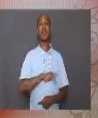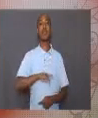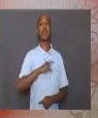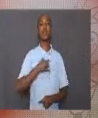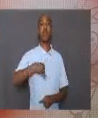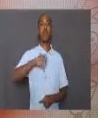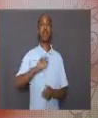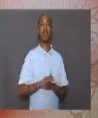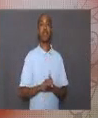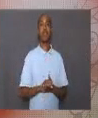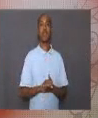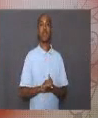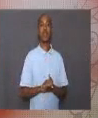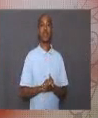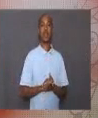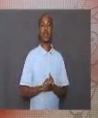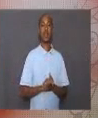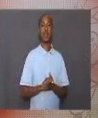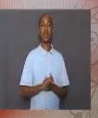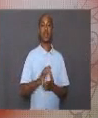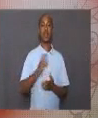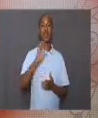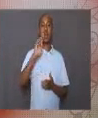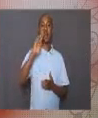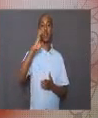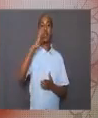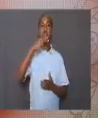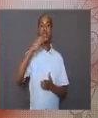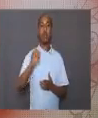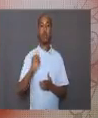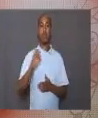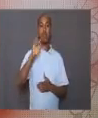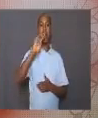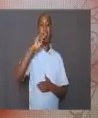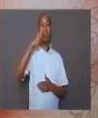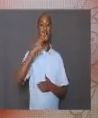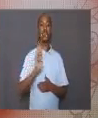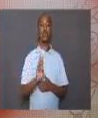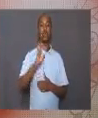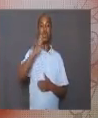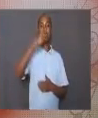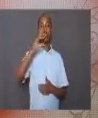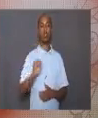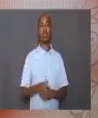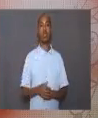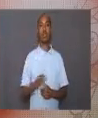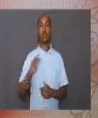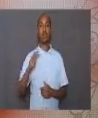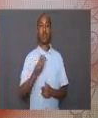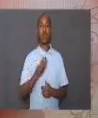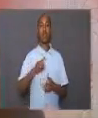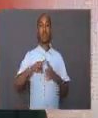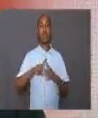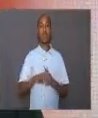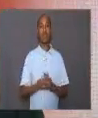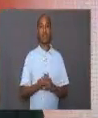properties of aldehydes and ketones. If you are ready, we will begin.